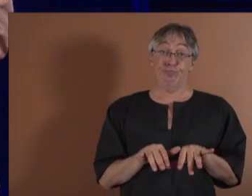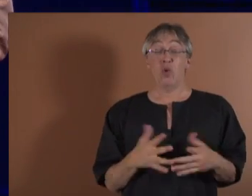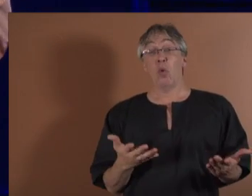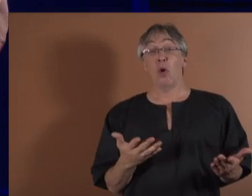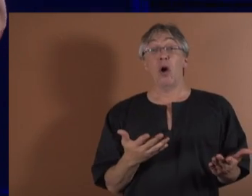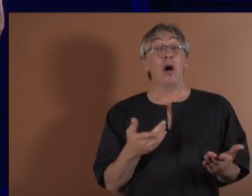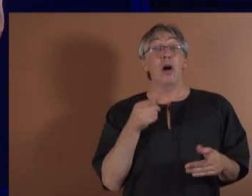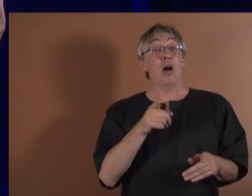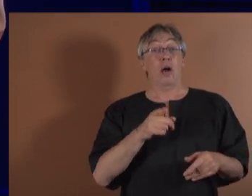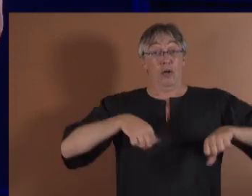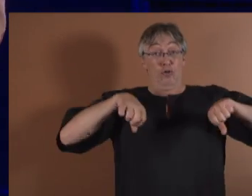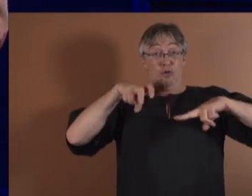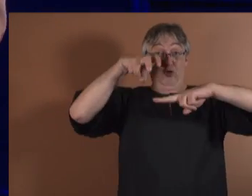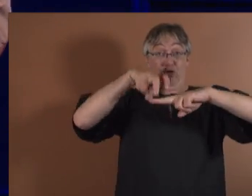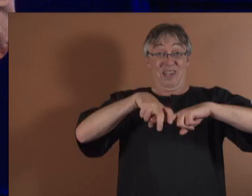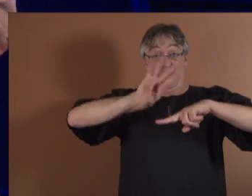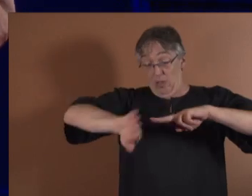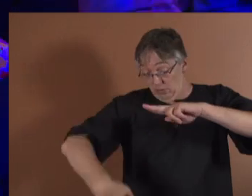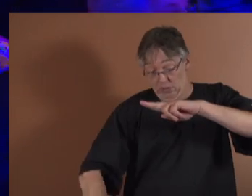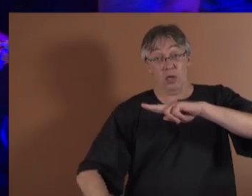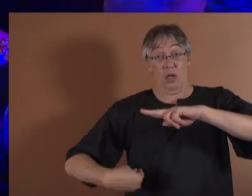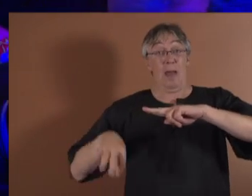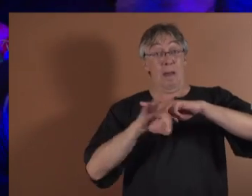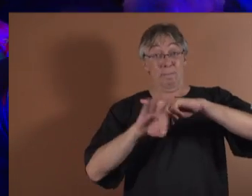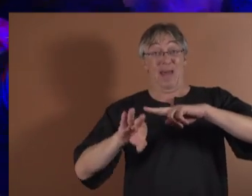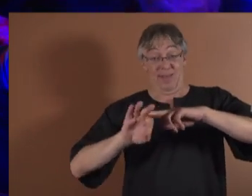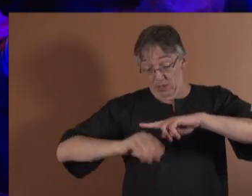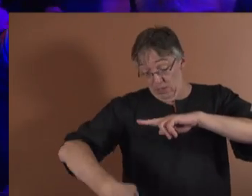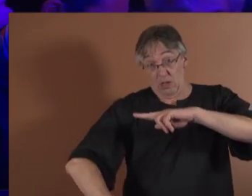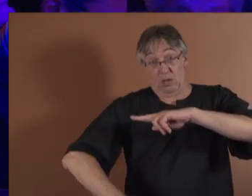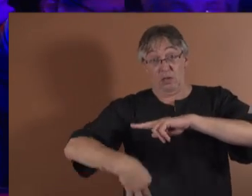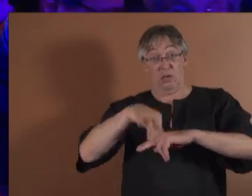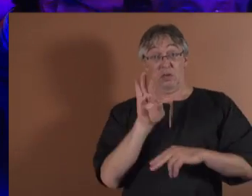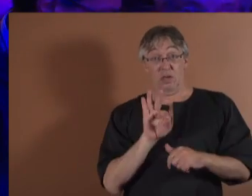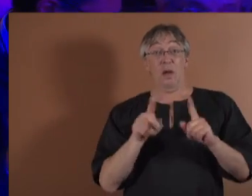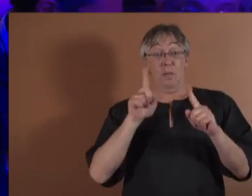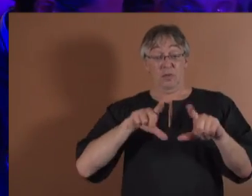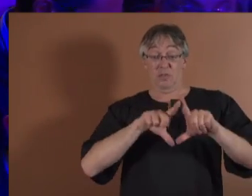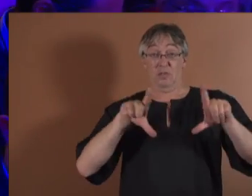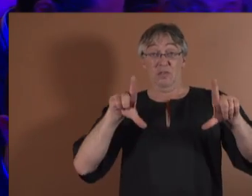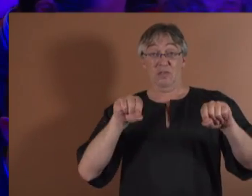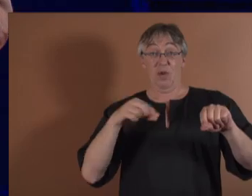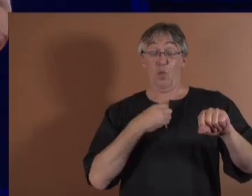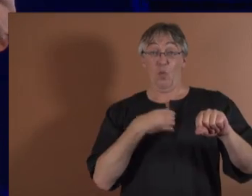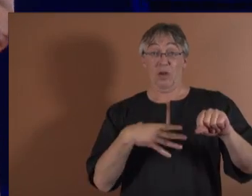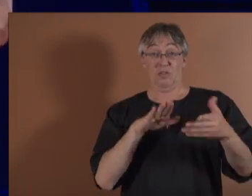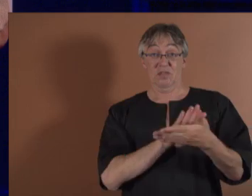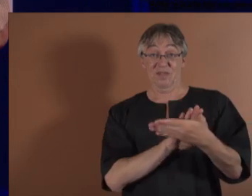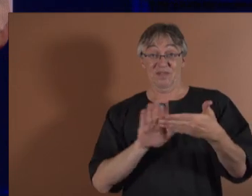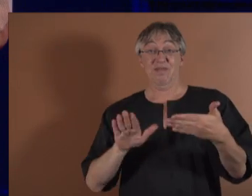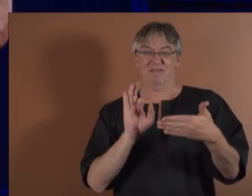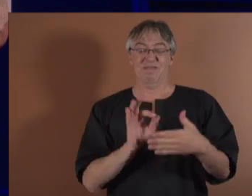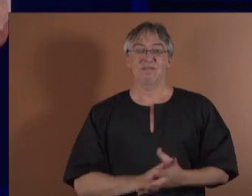underneath your seats, the TEDx folks have put a pen and a blank card, which should work fine if you use both sides of